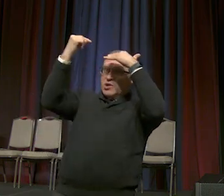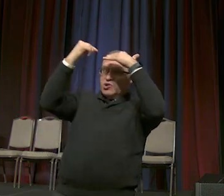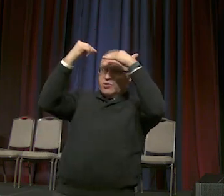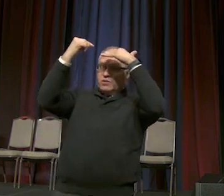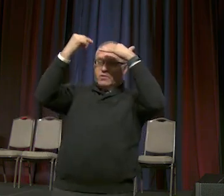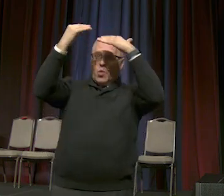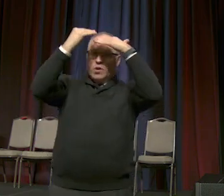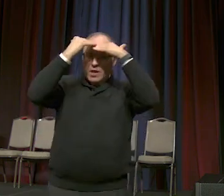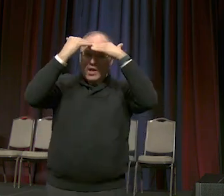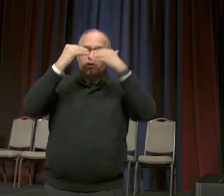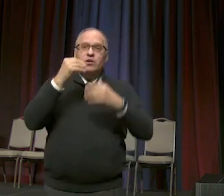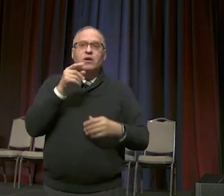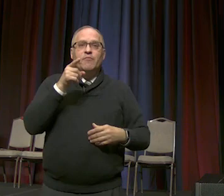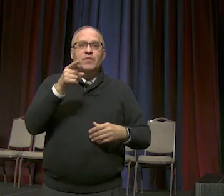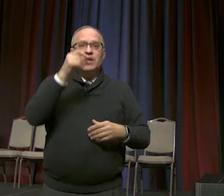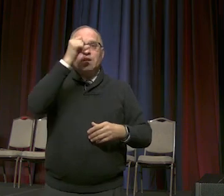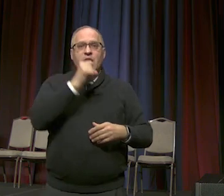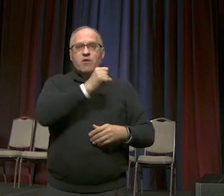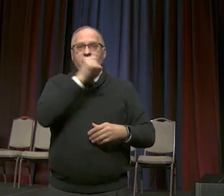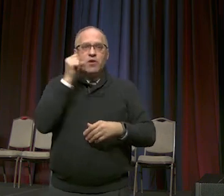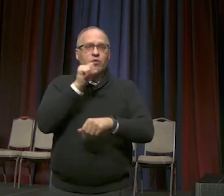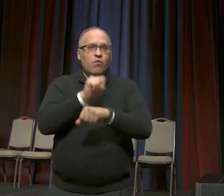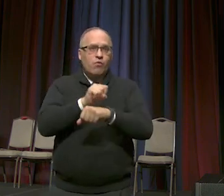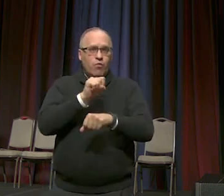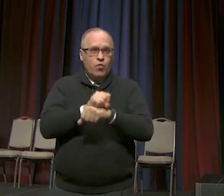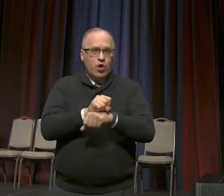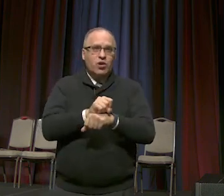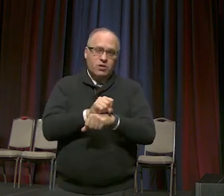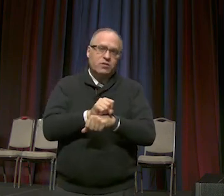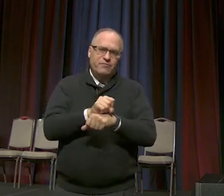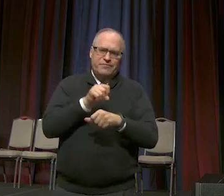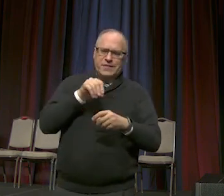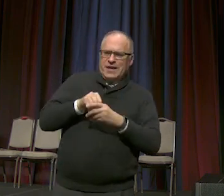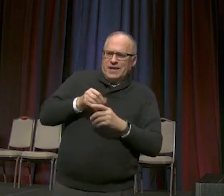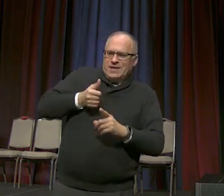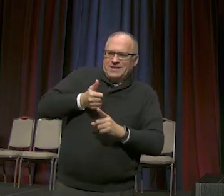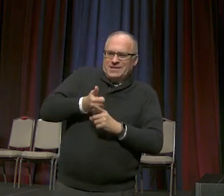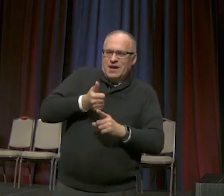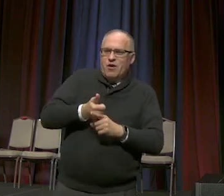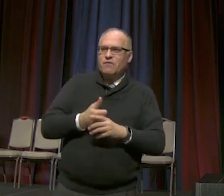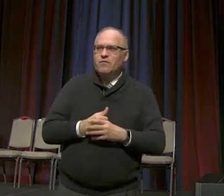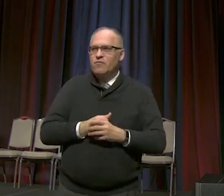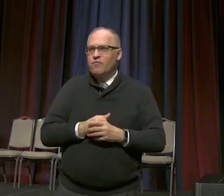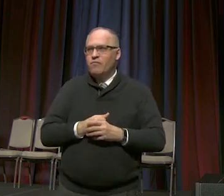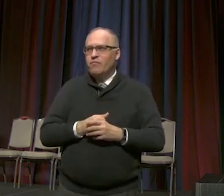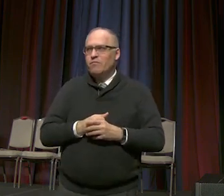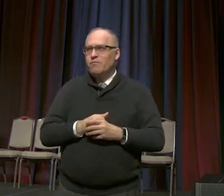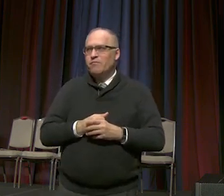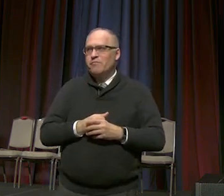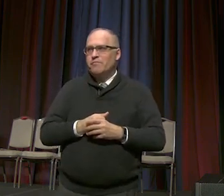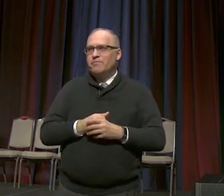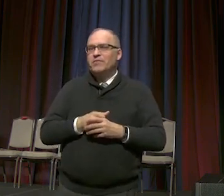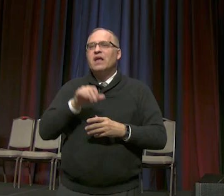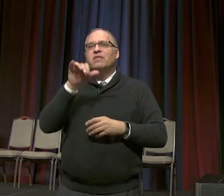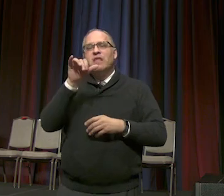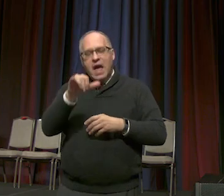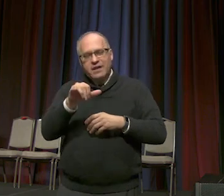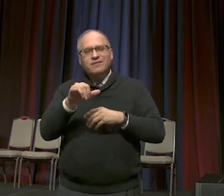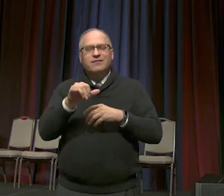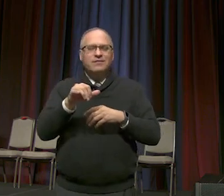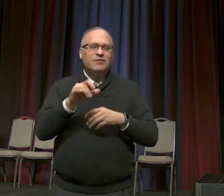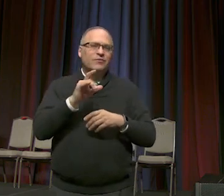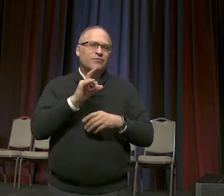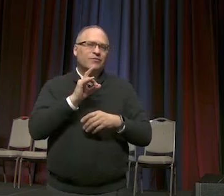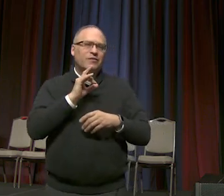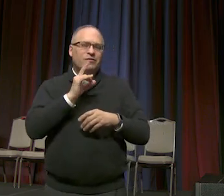is a sacramental work in and of itself, and so that is the basis on which